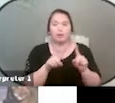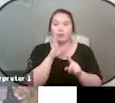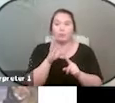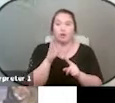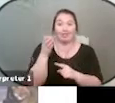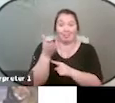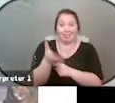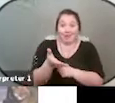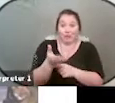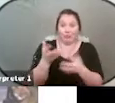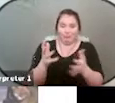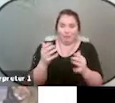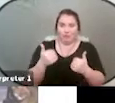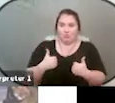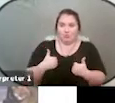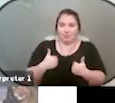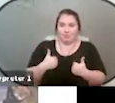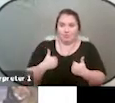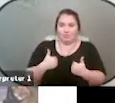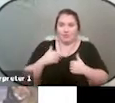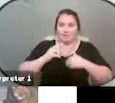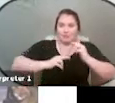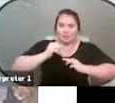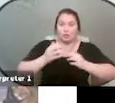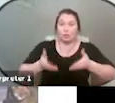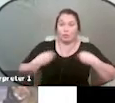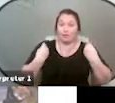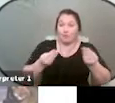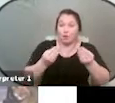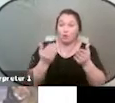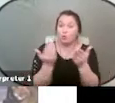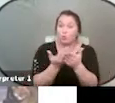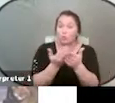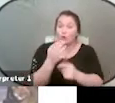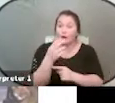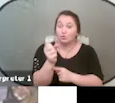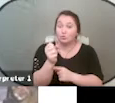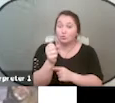facility. So it would not provide a new high school facility.